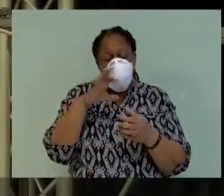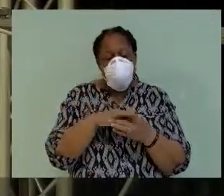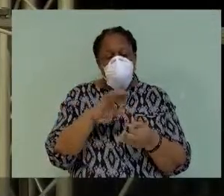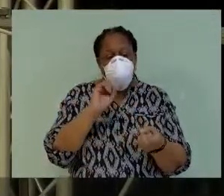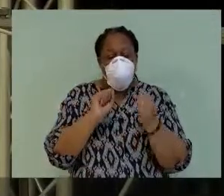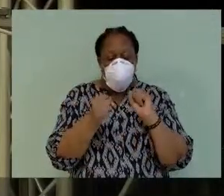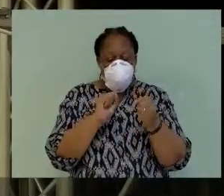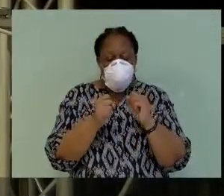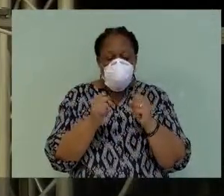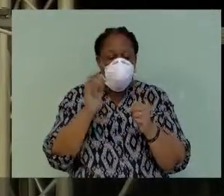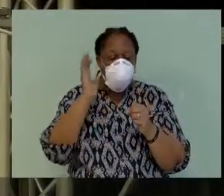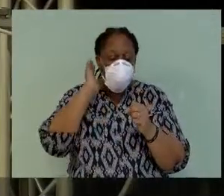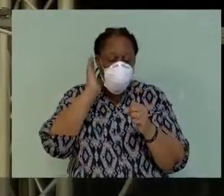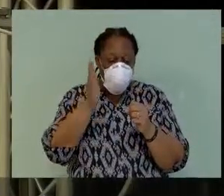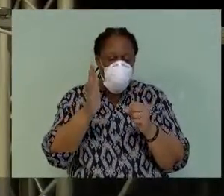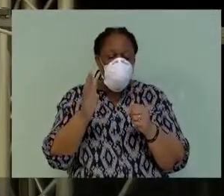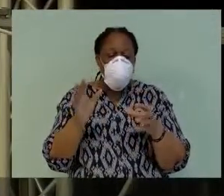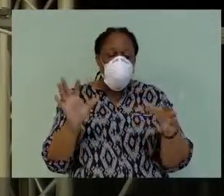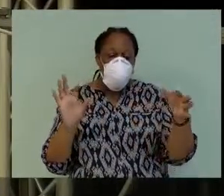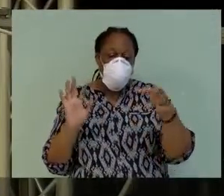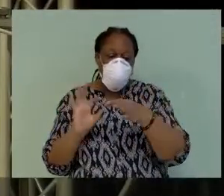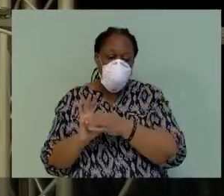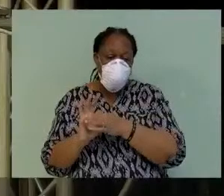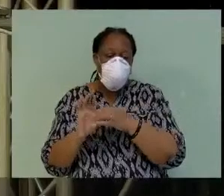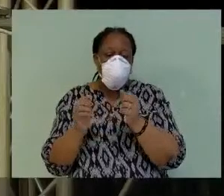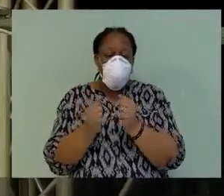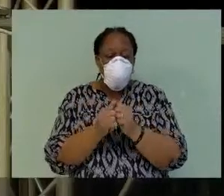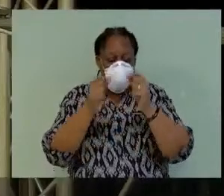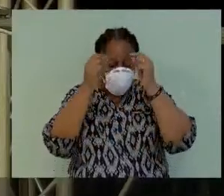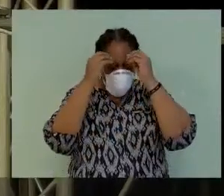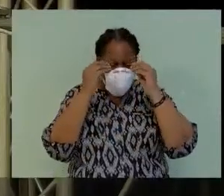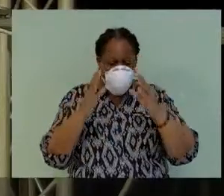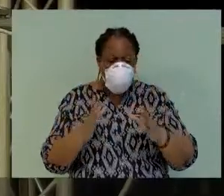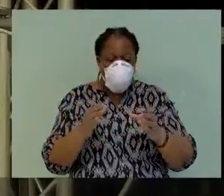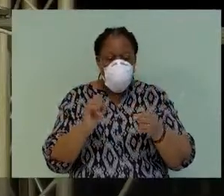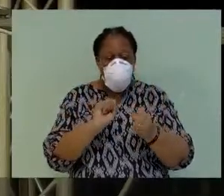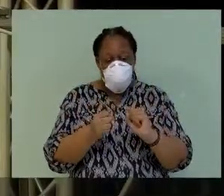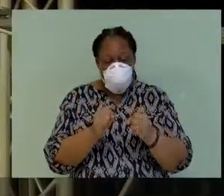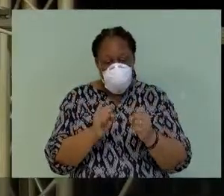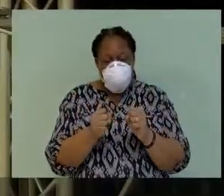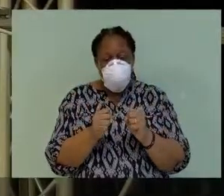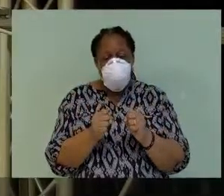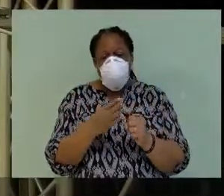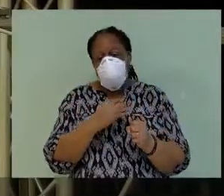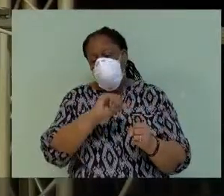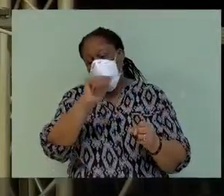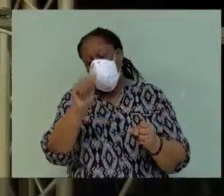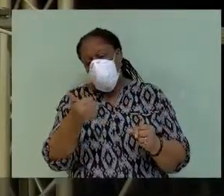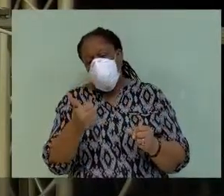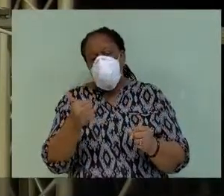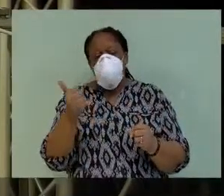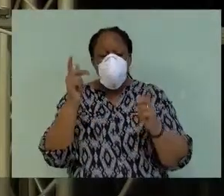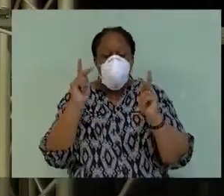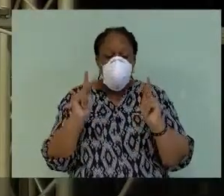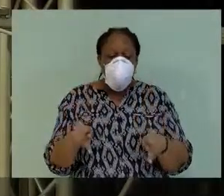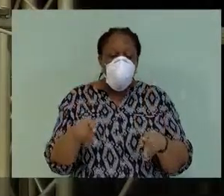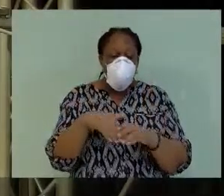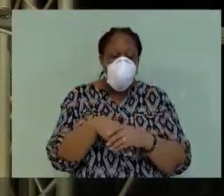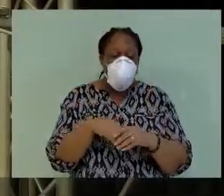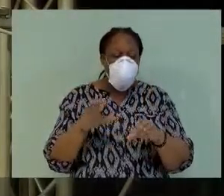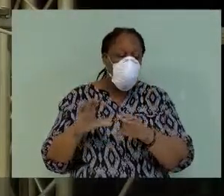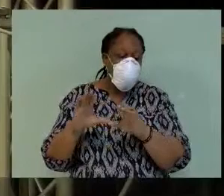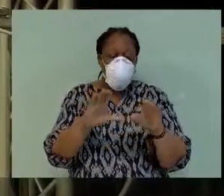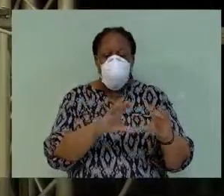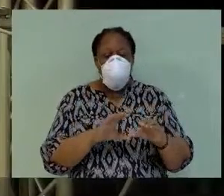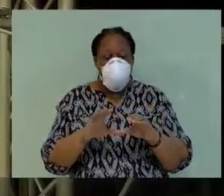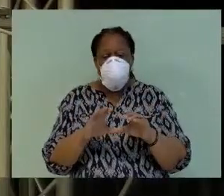indicated, will partner with coaches and other trained persons within the community to